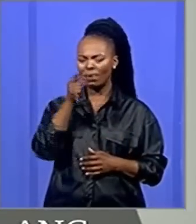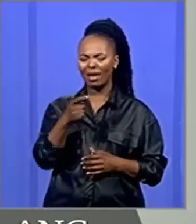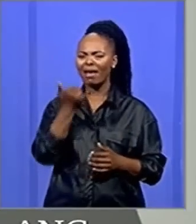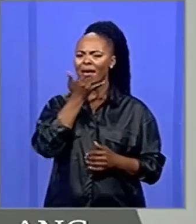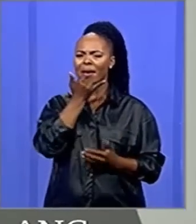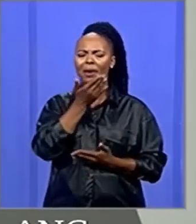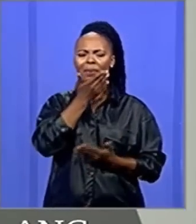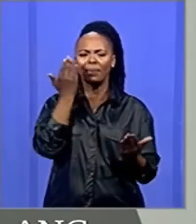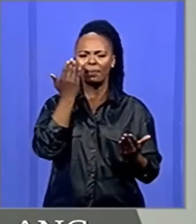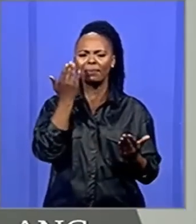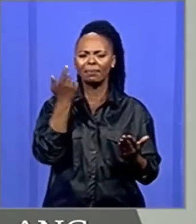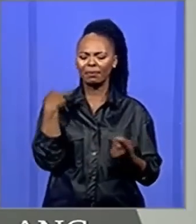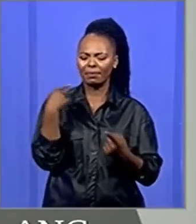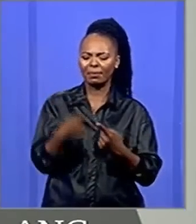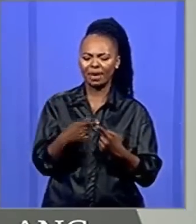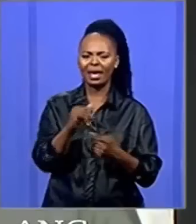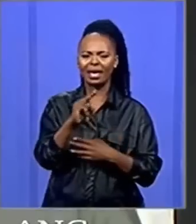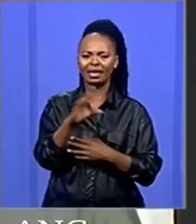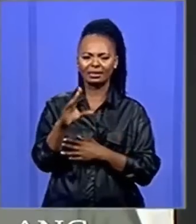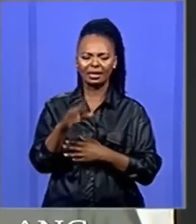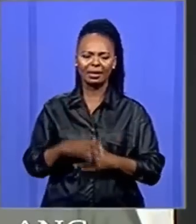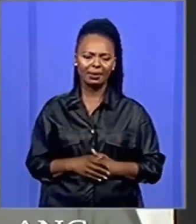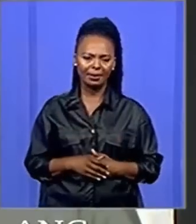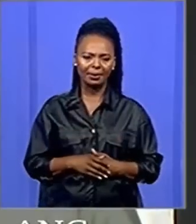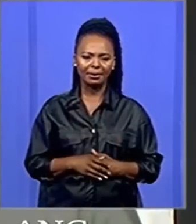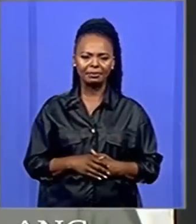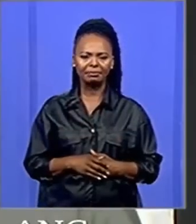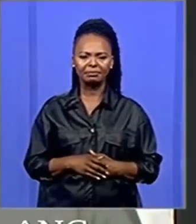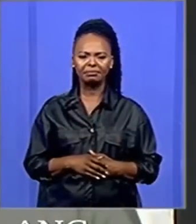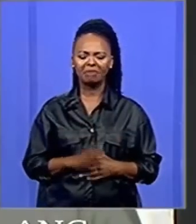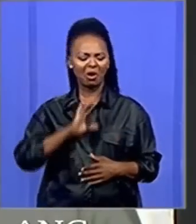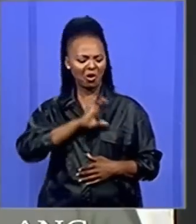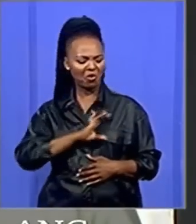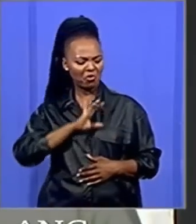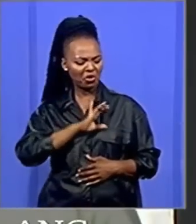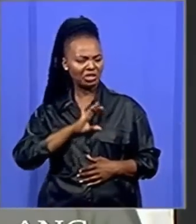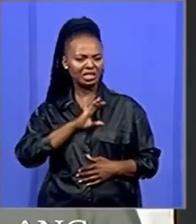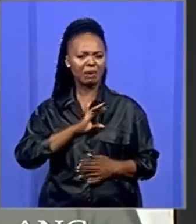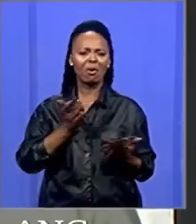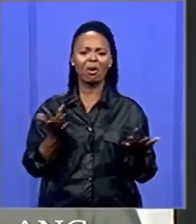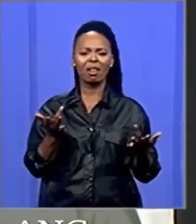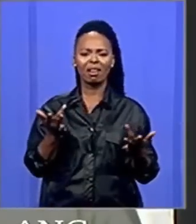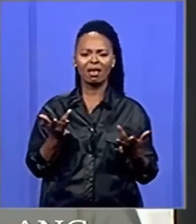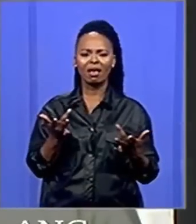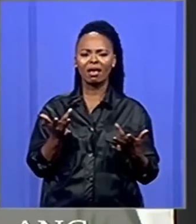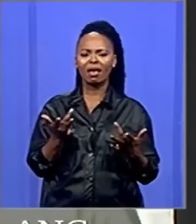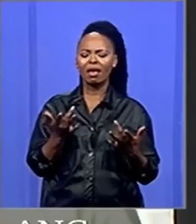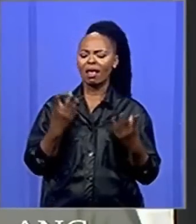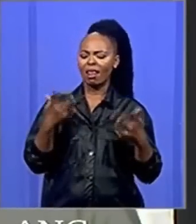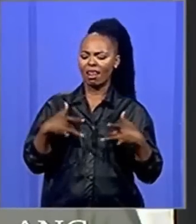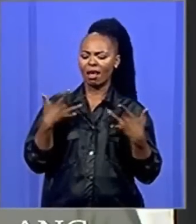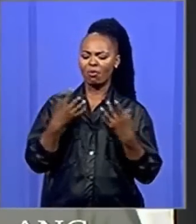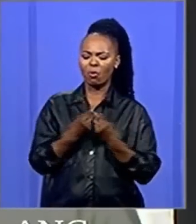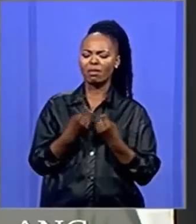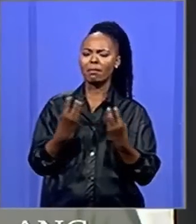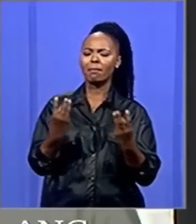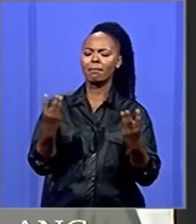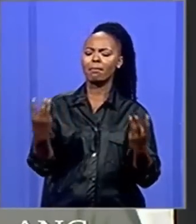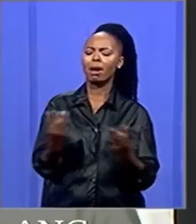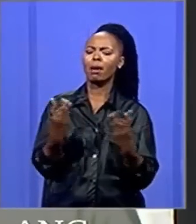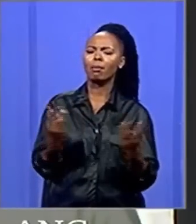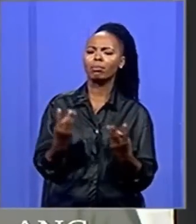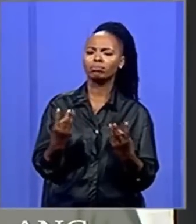maemo a neng a rena ka hare ho mokga. We are very comfortable living with people